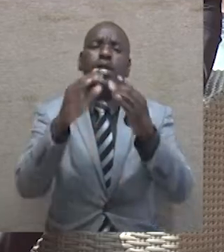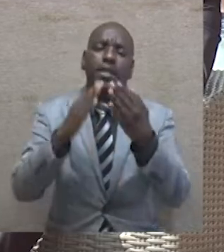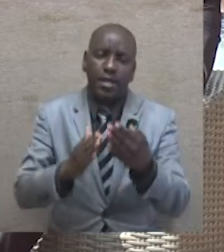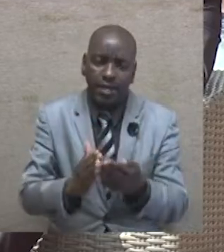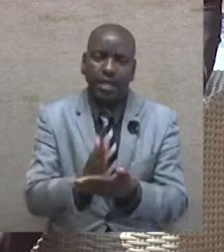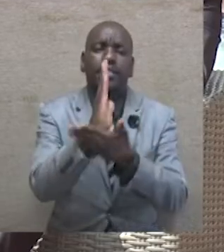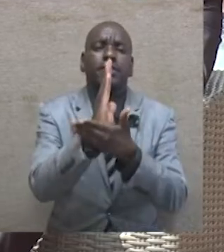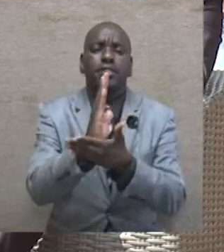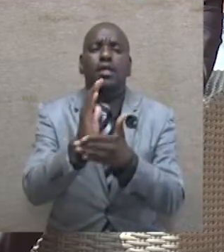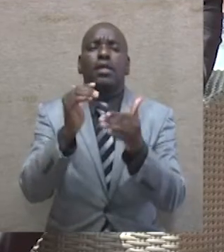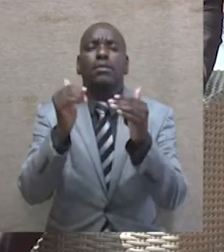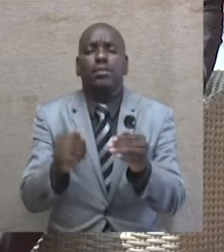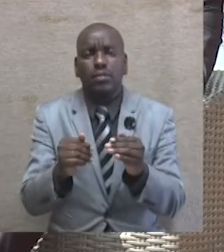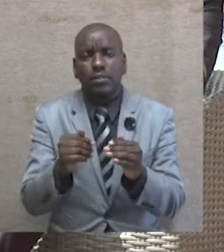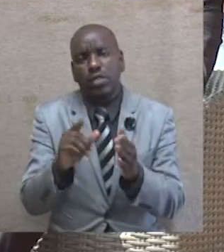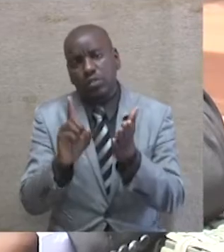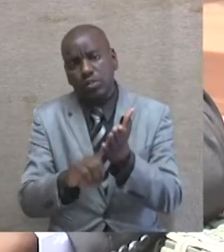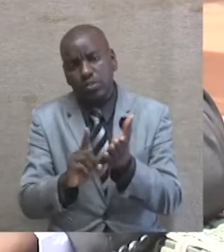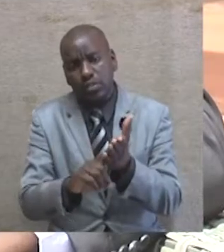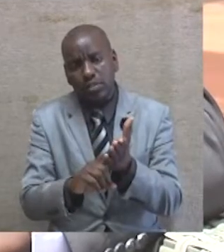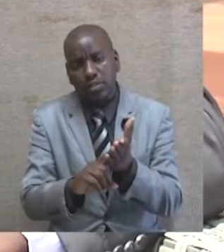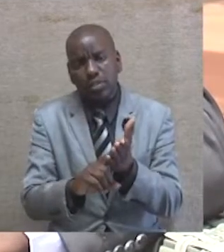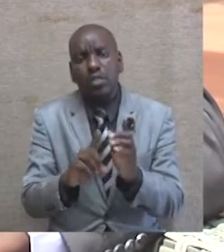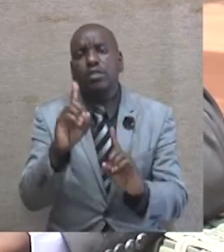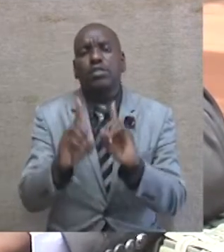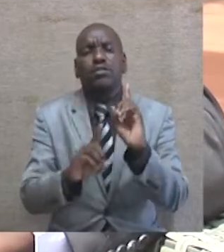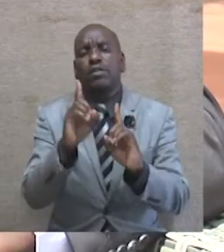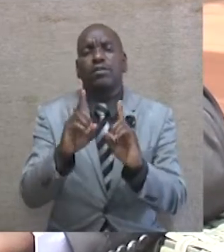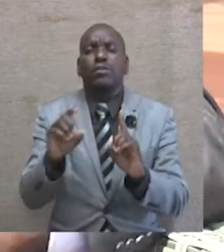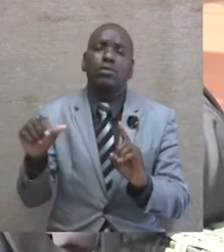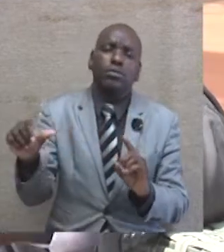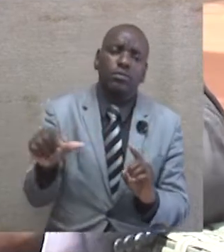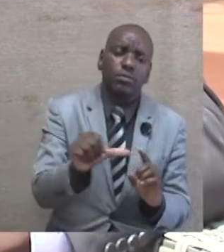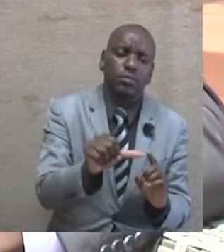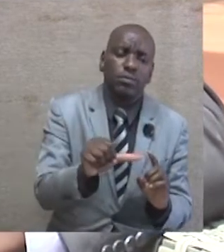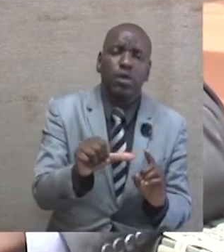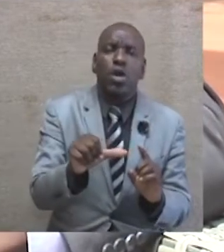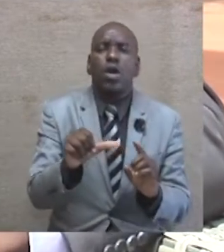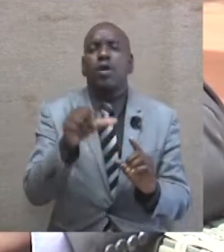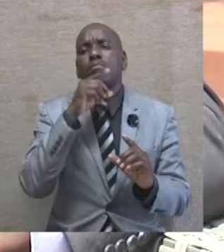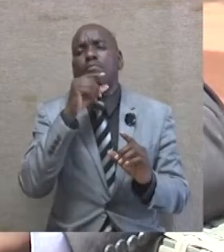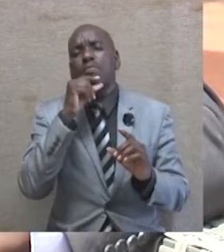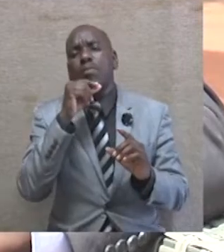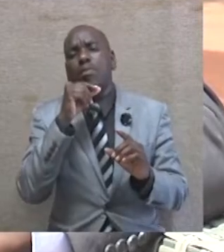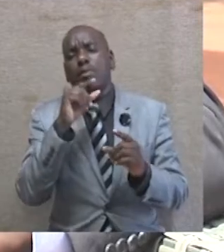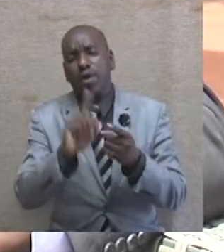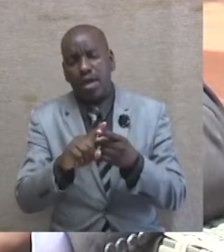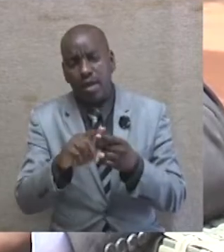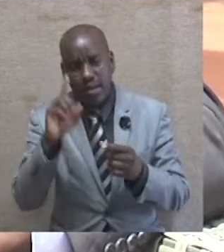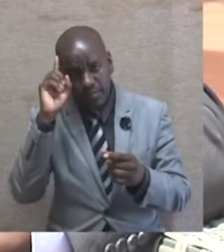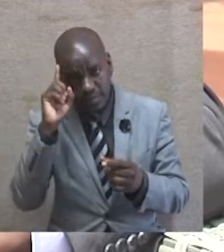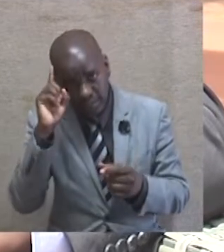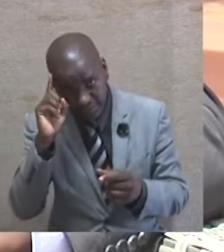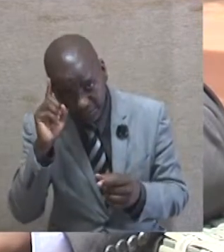It's a concept of human rights when we apply it in terms of sexuality and reproduction. But we are coming from a male-dominated society where